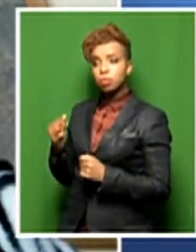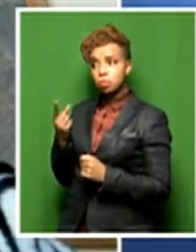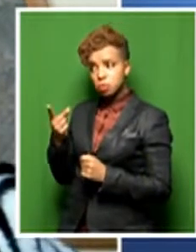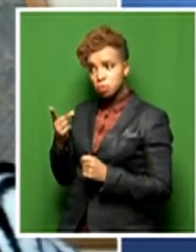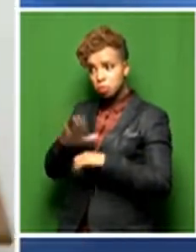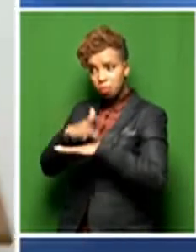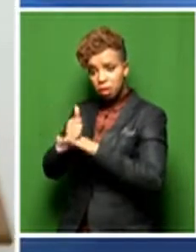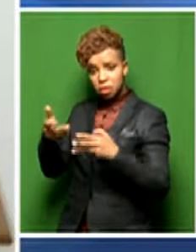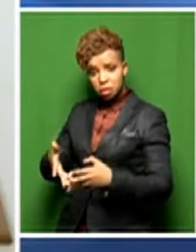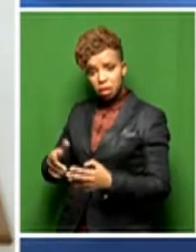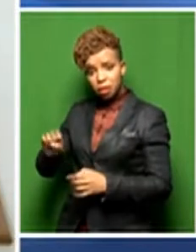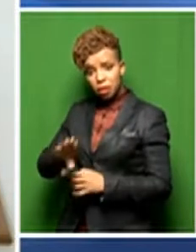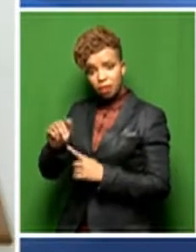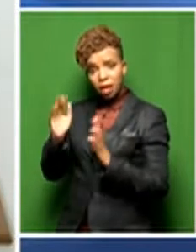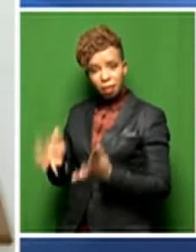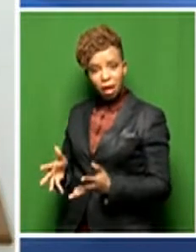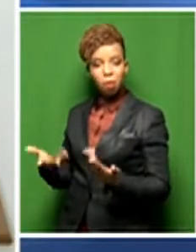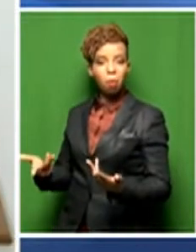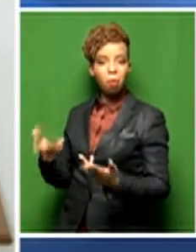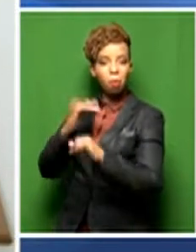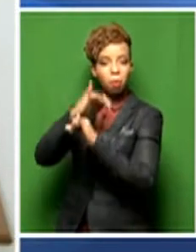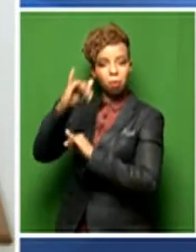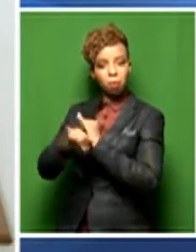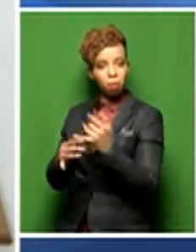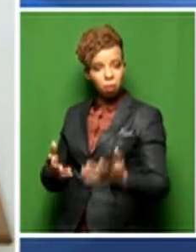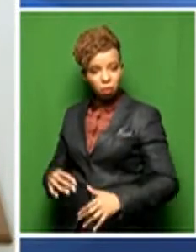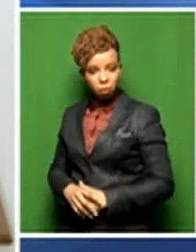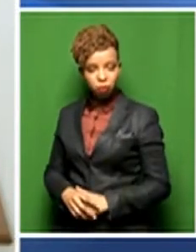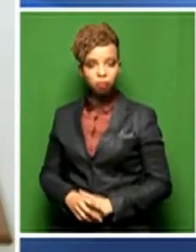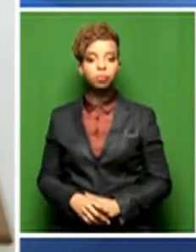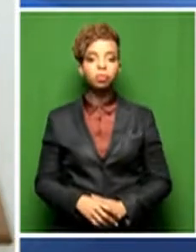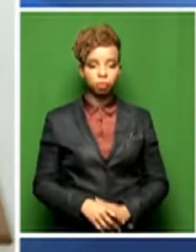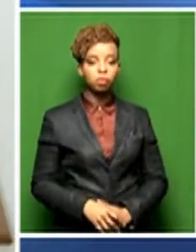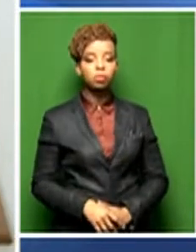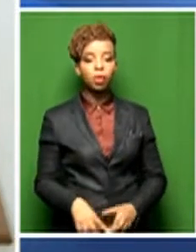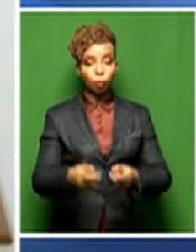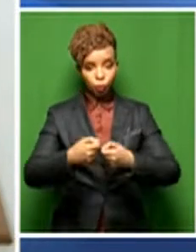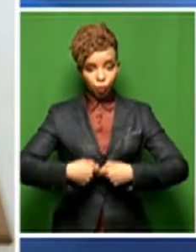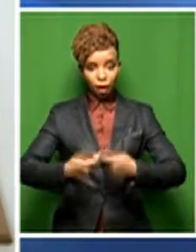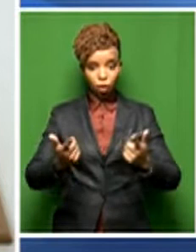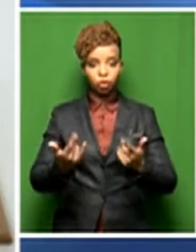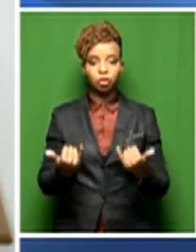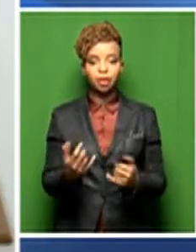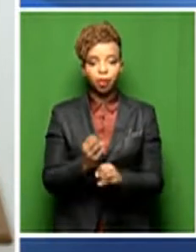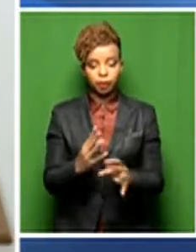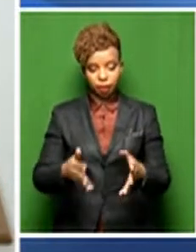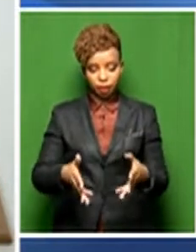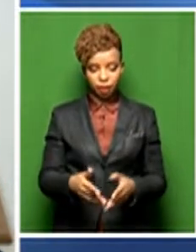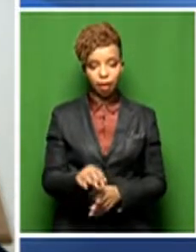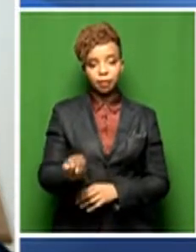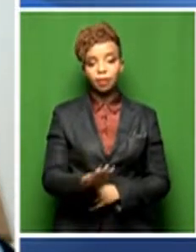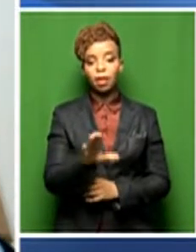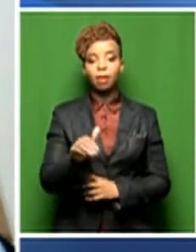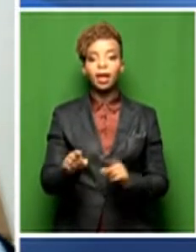We are launching it in South Africa, but going global. Our next point of call is going to be Africa. And also, we've already